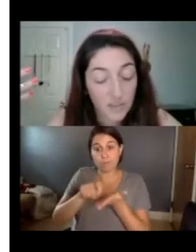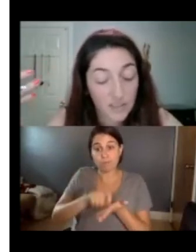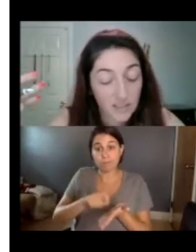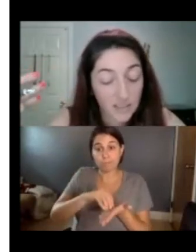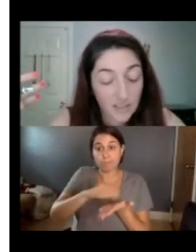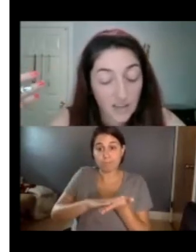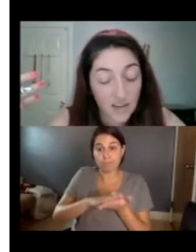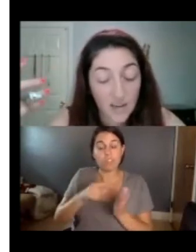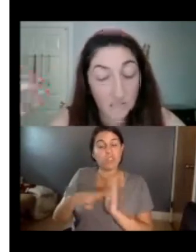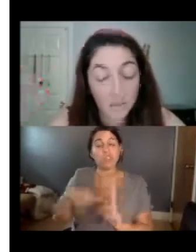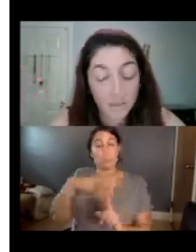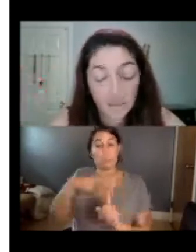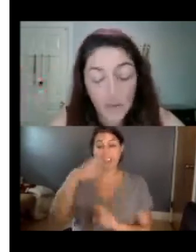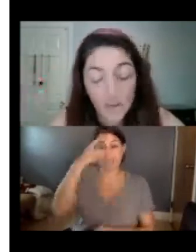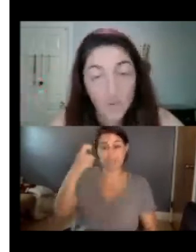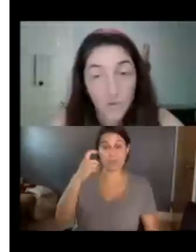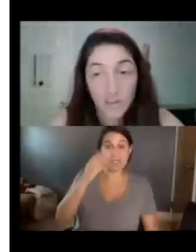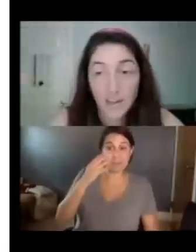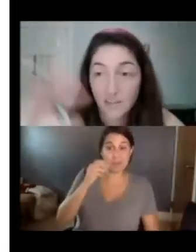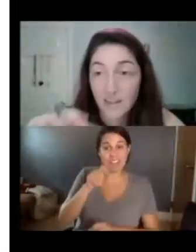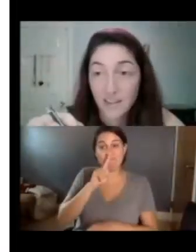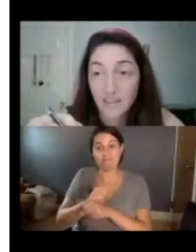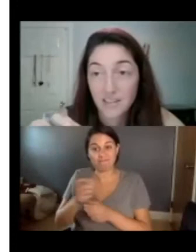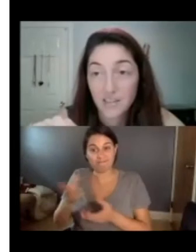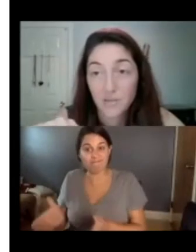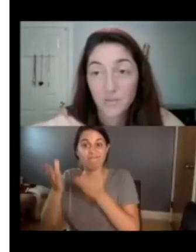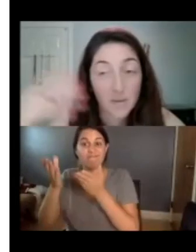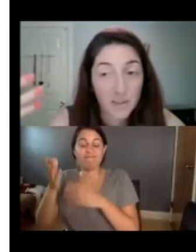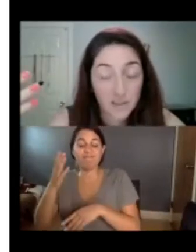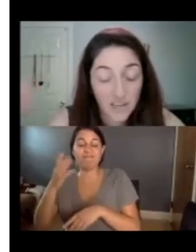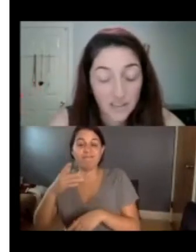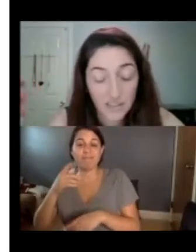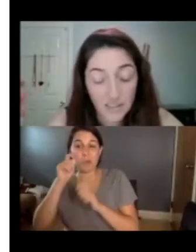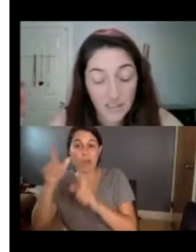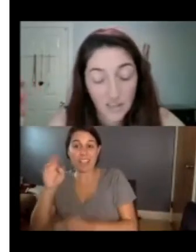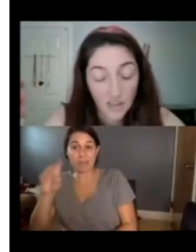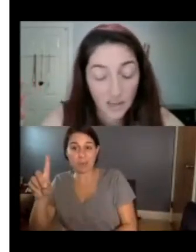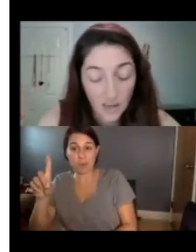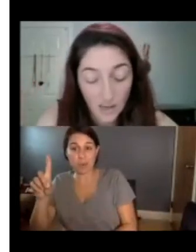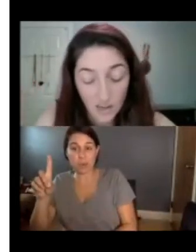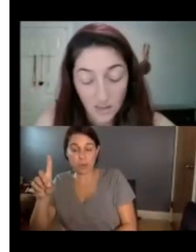dream experiences can boost waking mood, kind of analogous to nightmare distress.